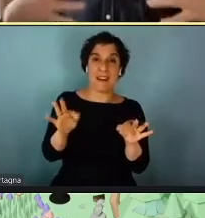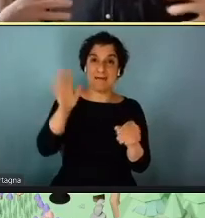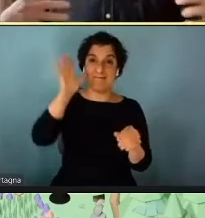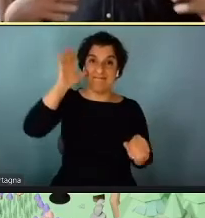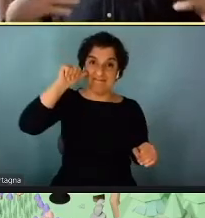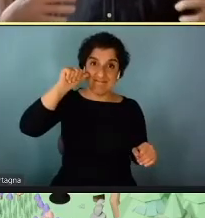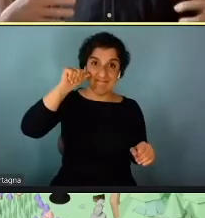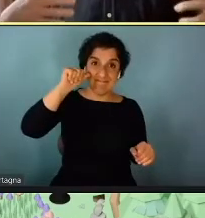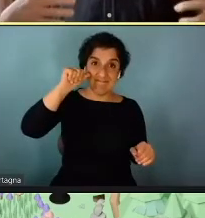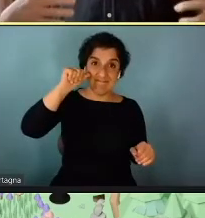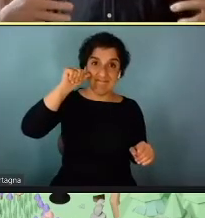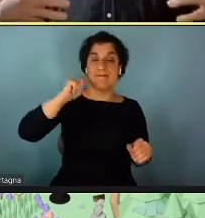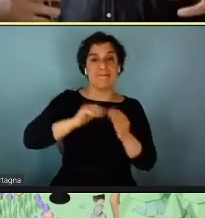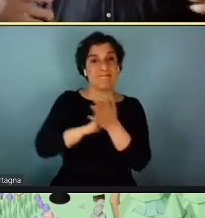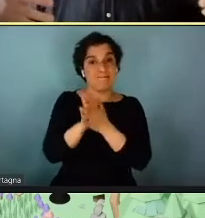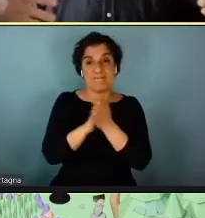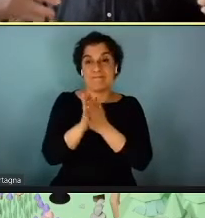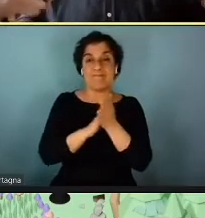everything,